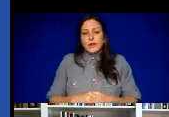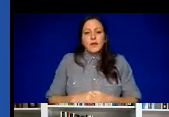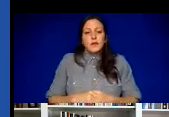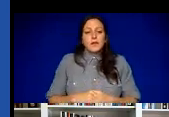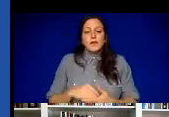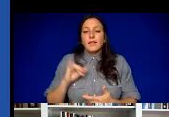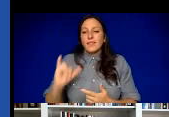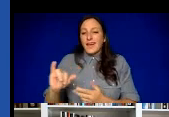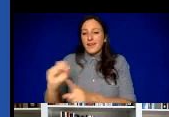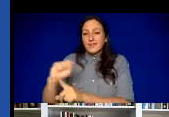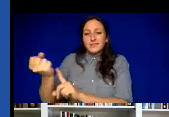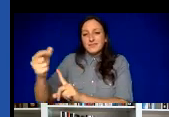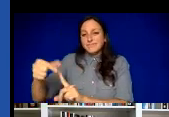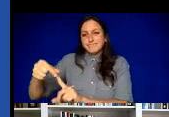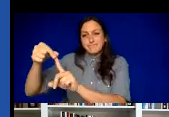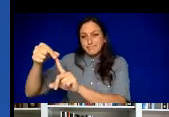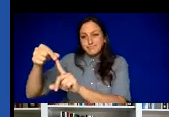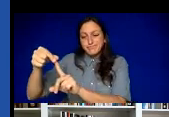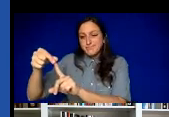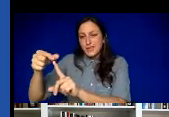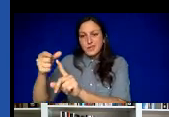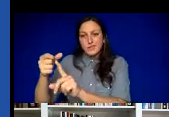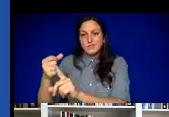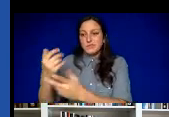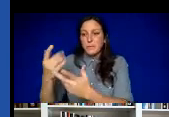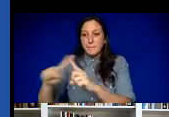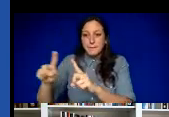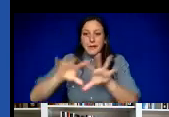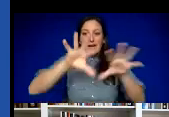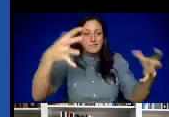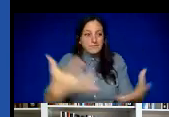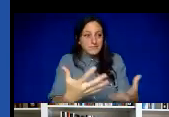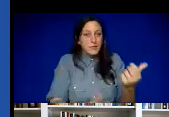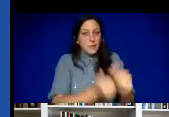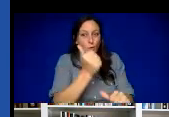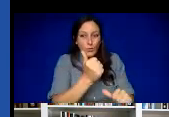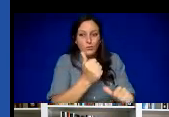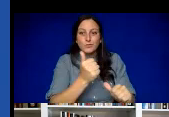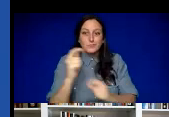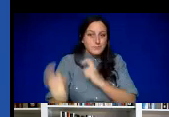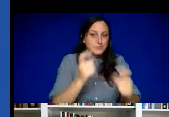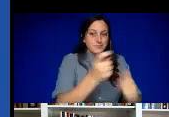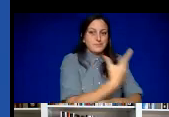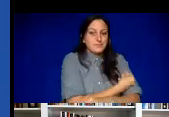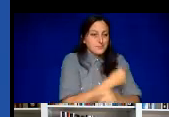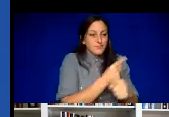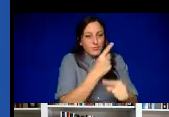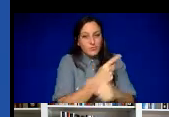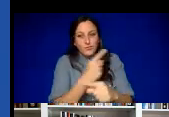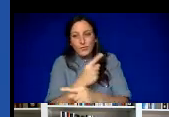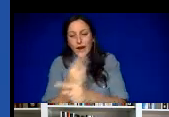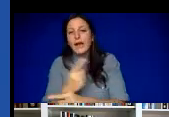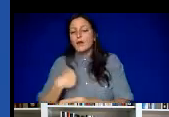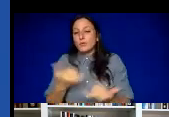isolated incident in a very large mass vaccination campaign. We are continuing to work with all